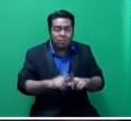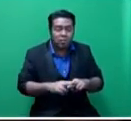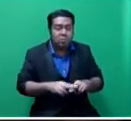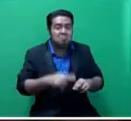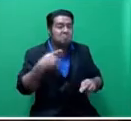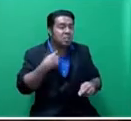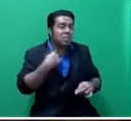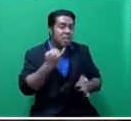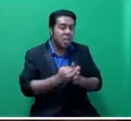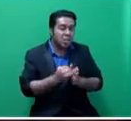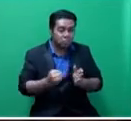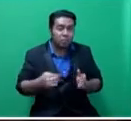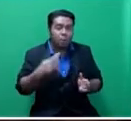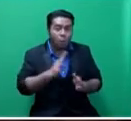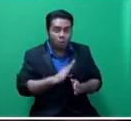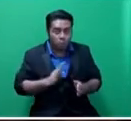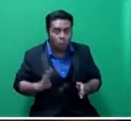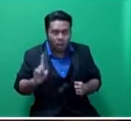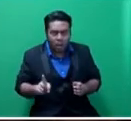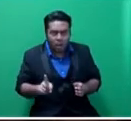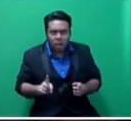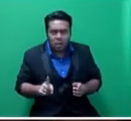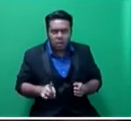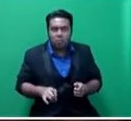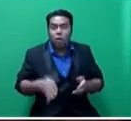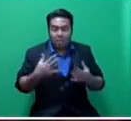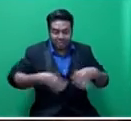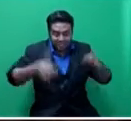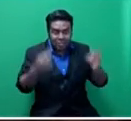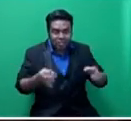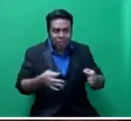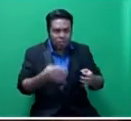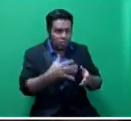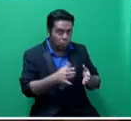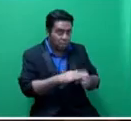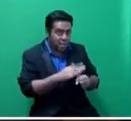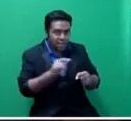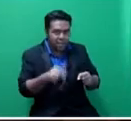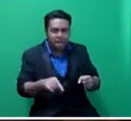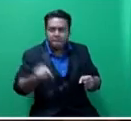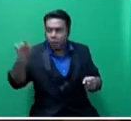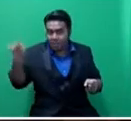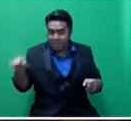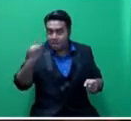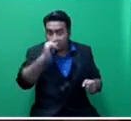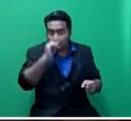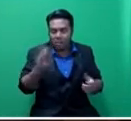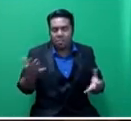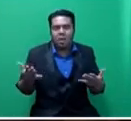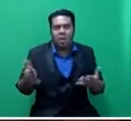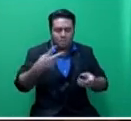business entirely depends on the number that they are able to slaughter, because they are a processing